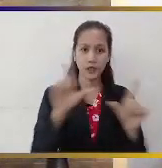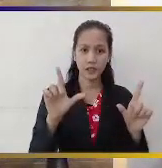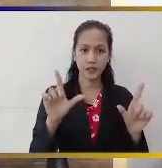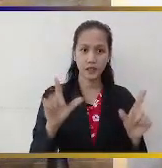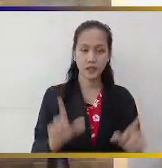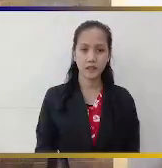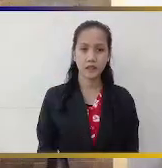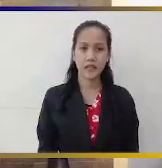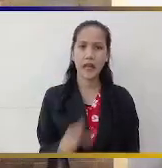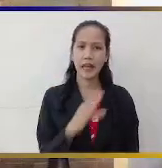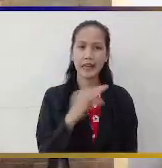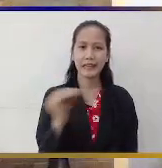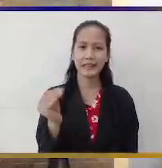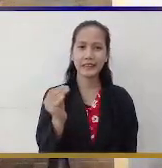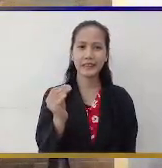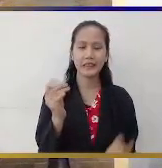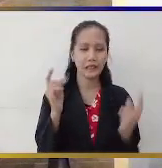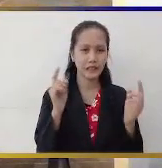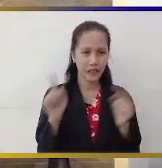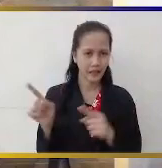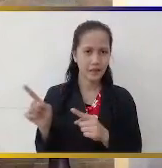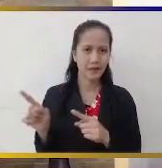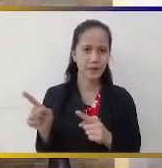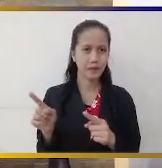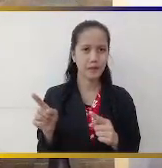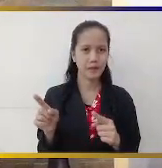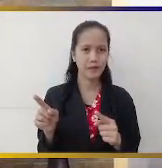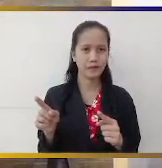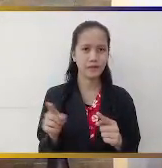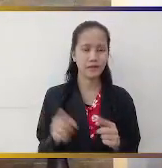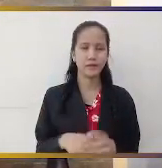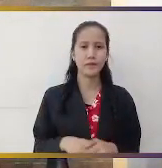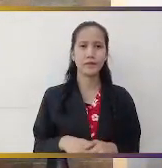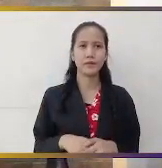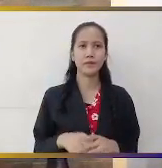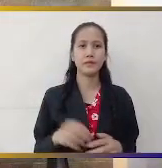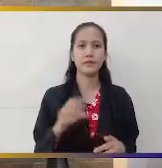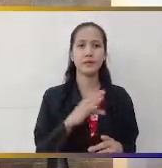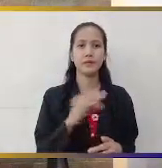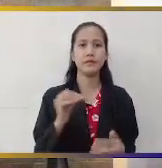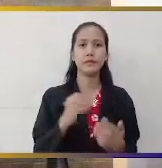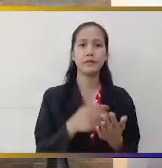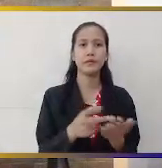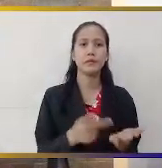And they came, and they were a part of the United States before it was a nation.